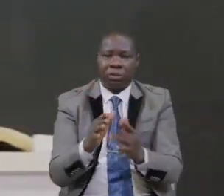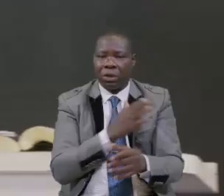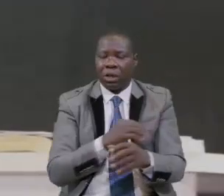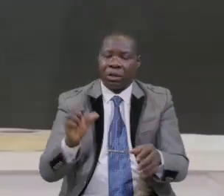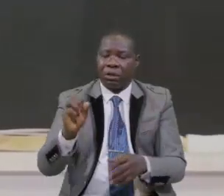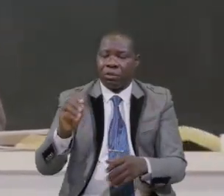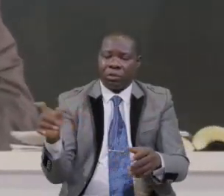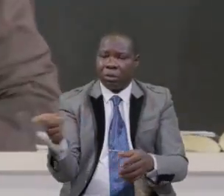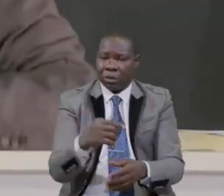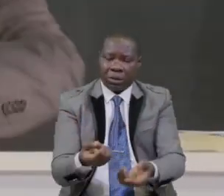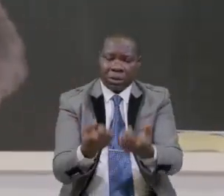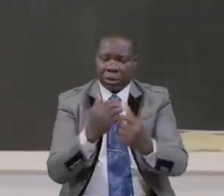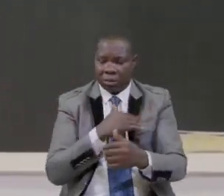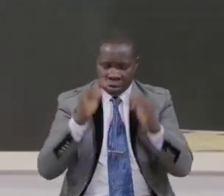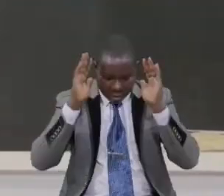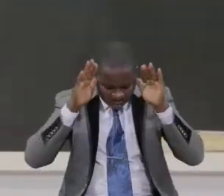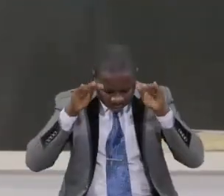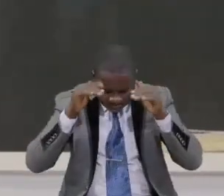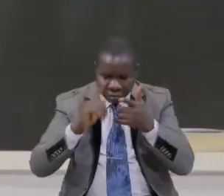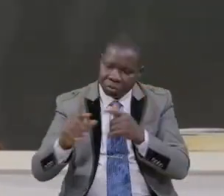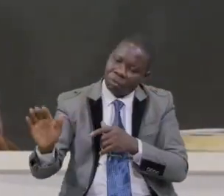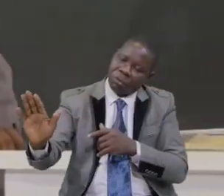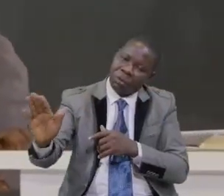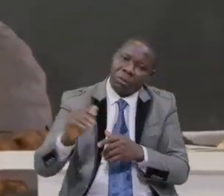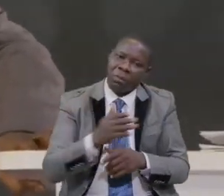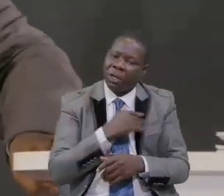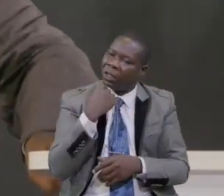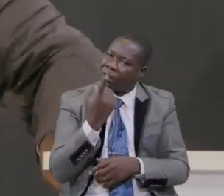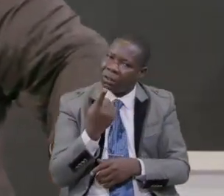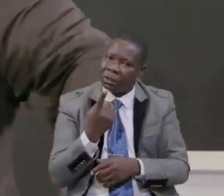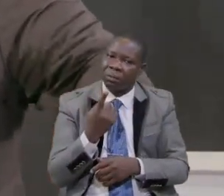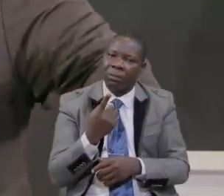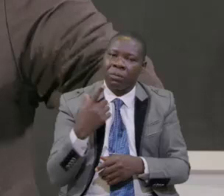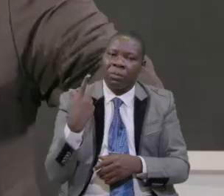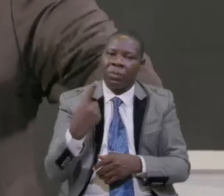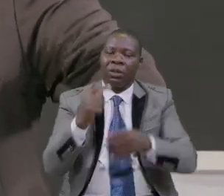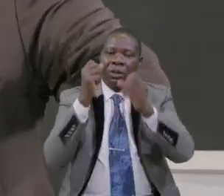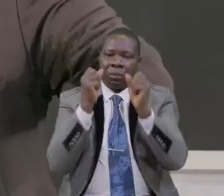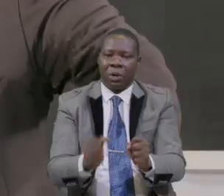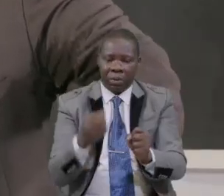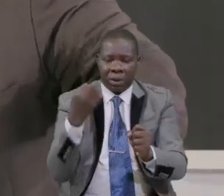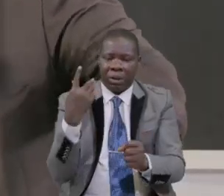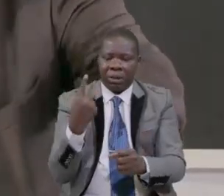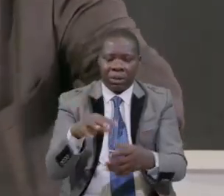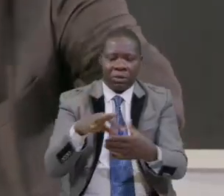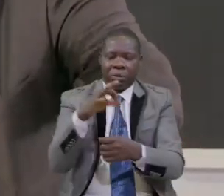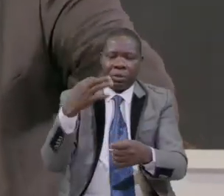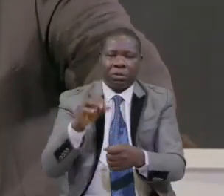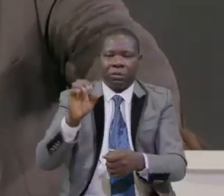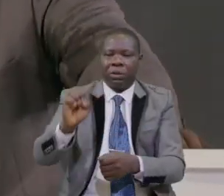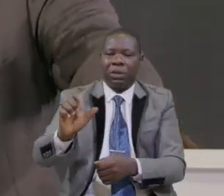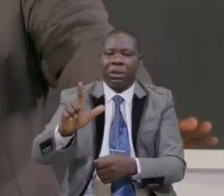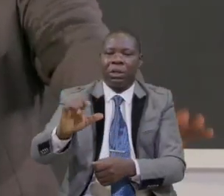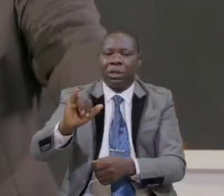bowed down to him. They said, the power, the spirit of Elijah does